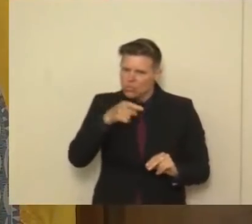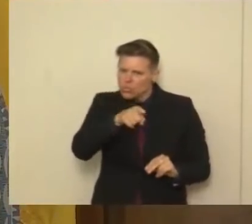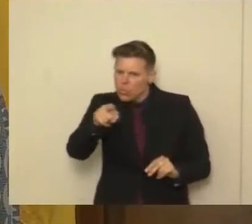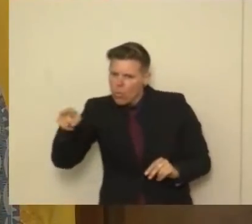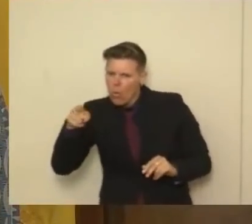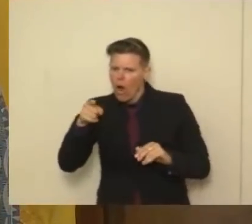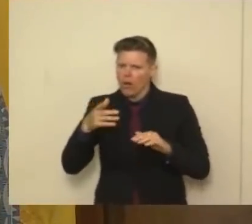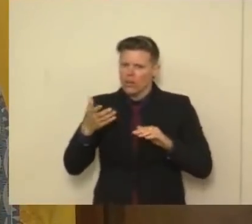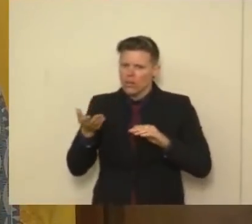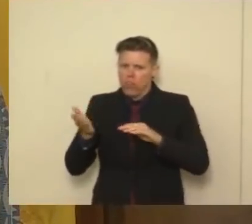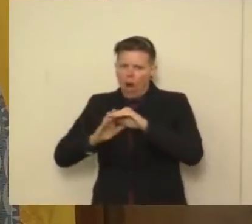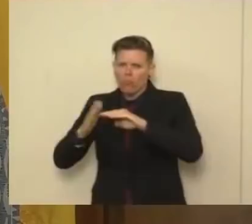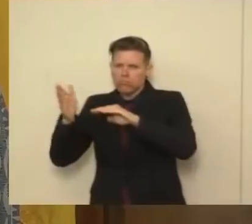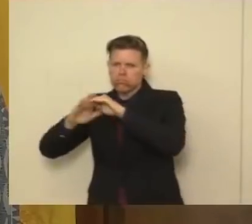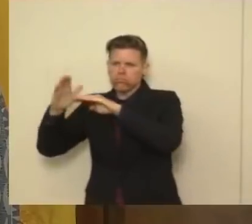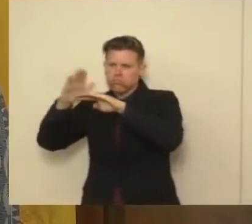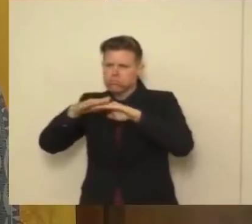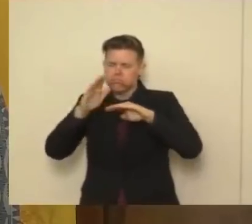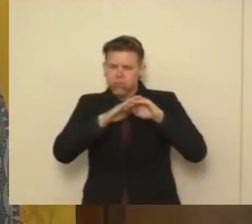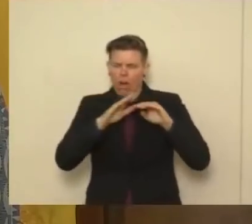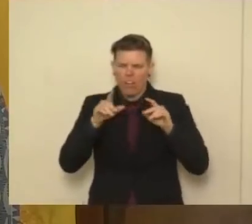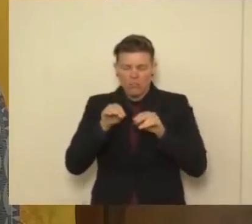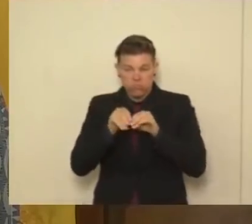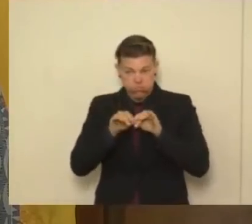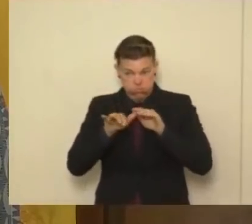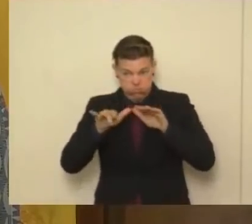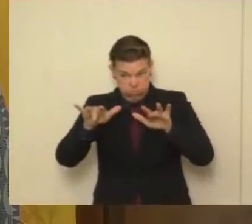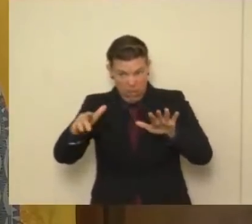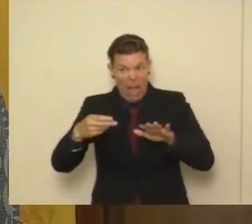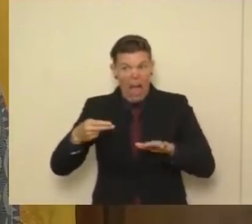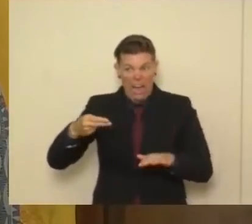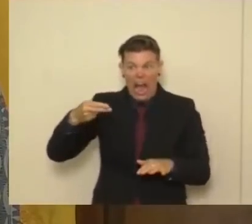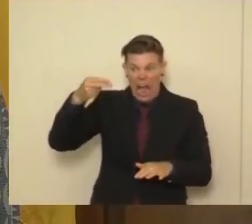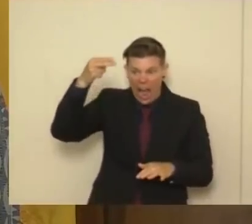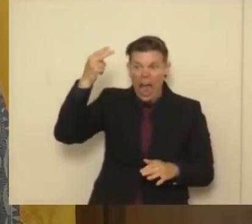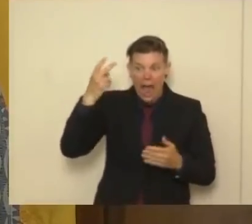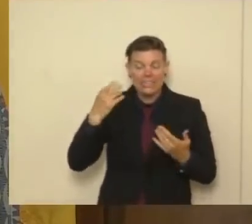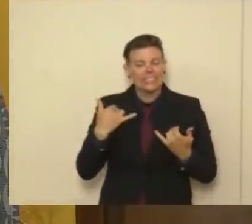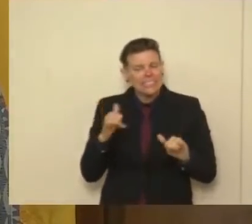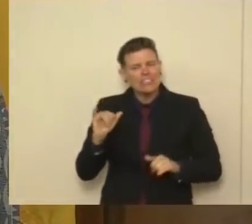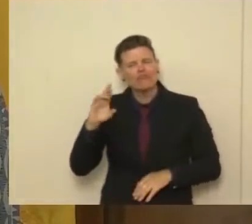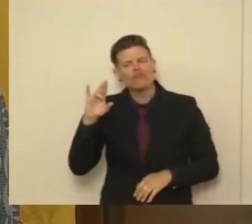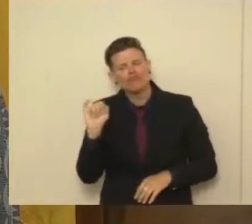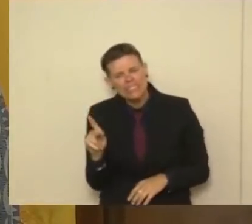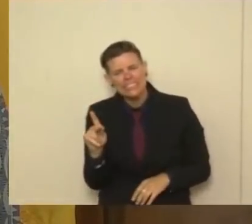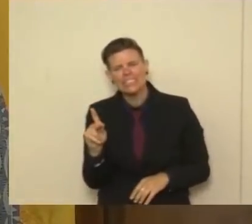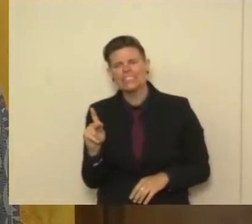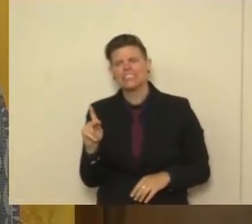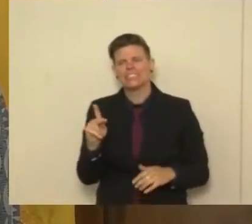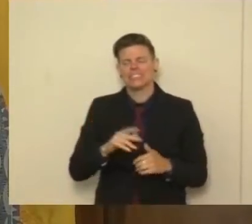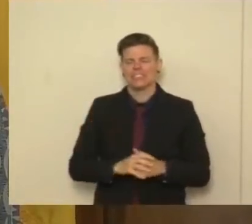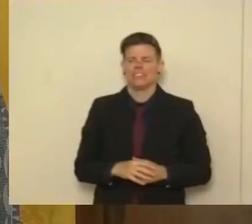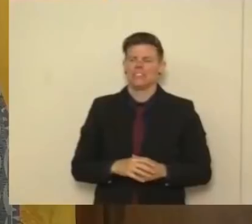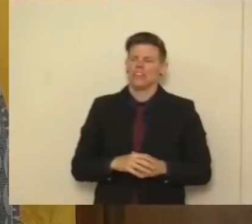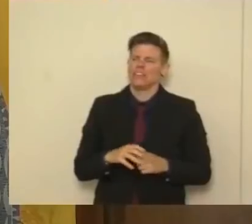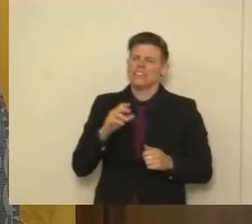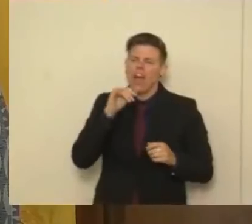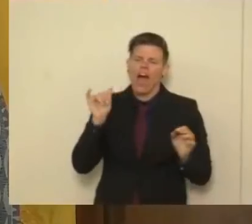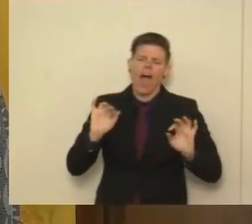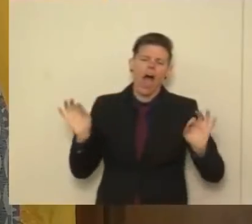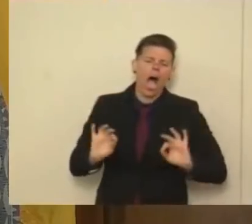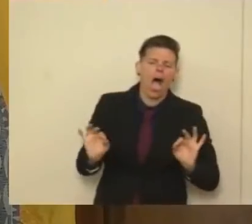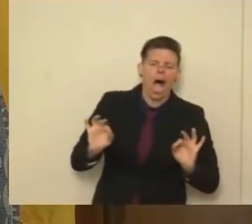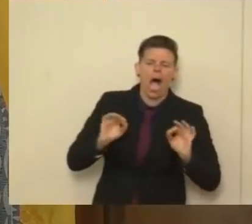infection is higher, you're at real risk. And just sort of this sense of it really isn't something I need to worry about. And that